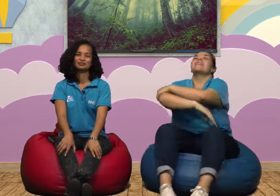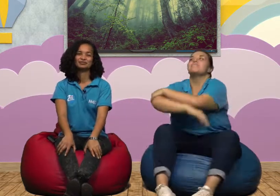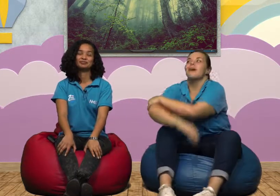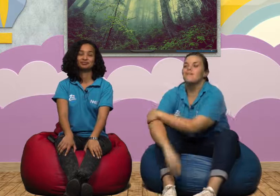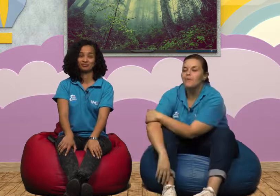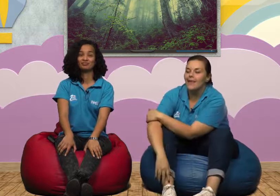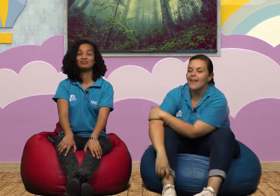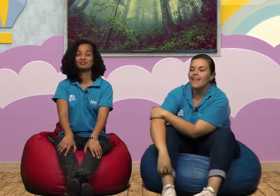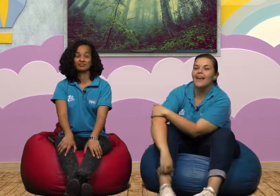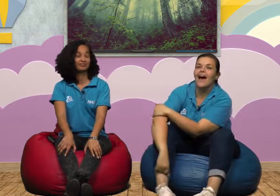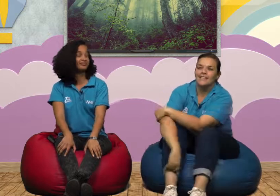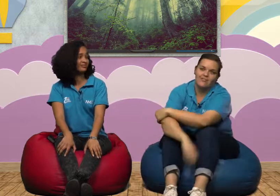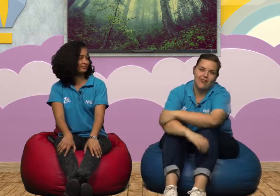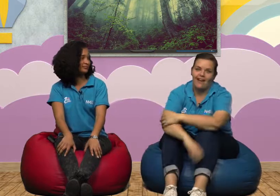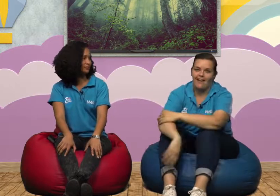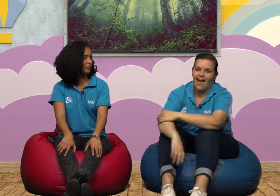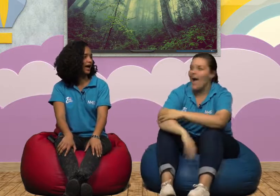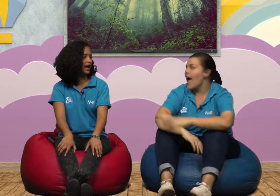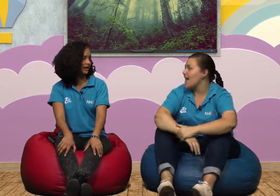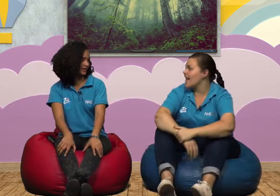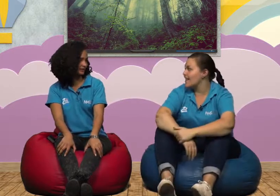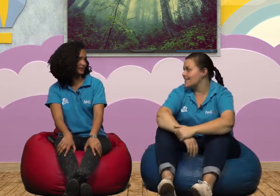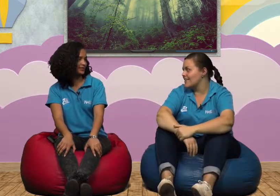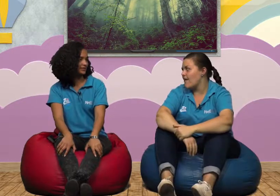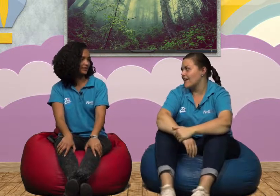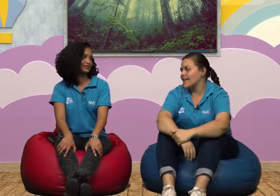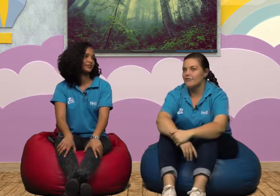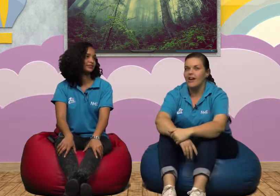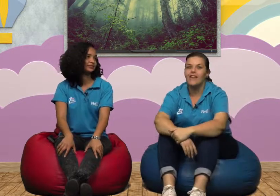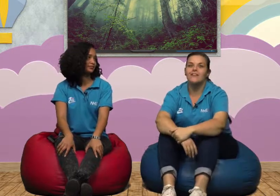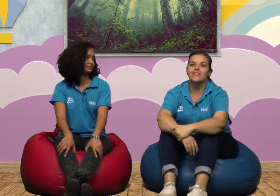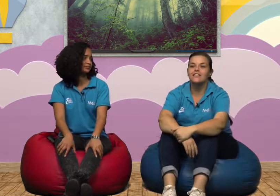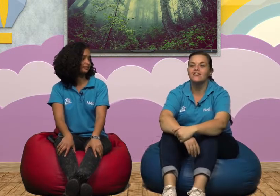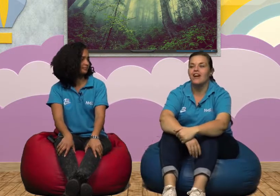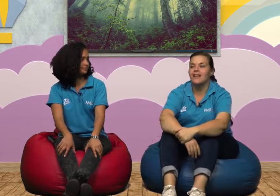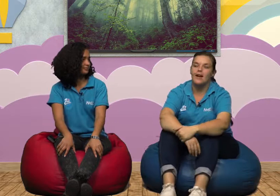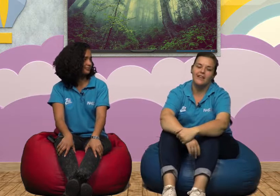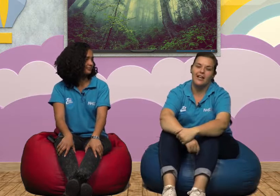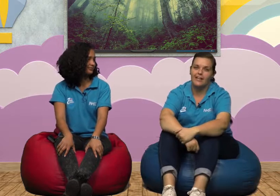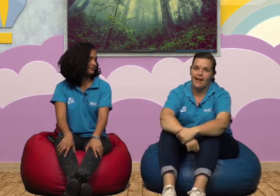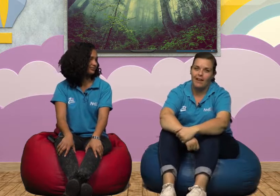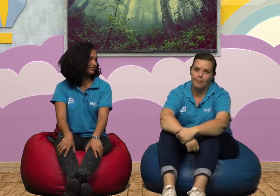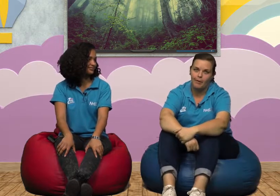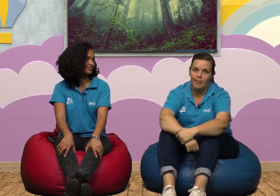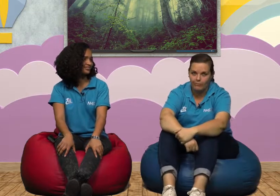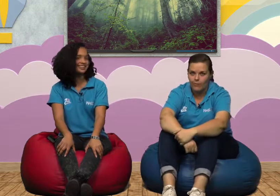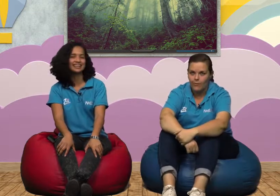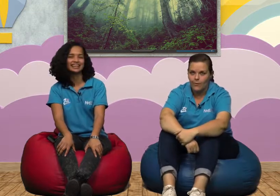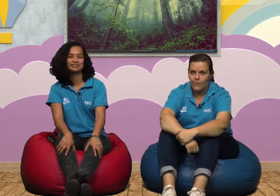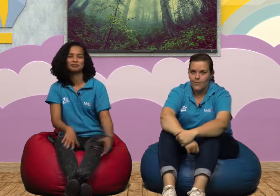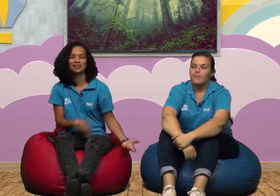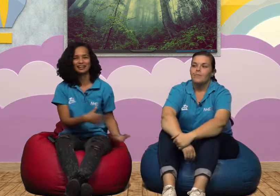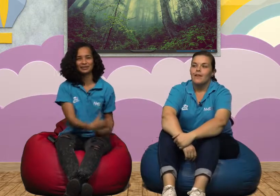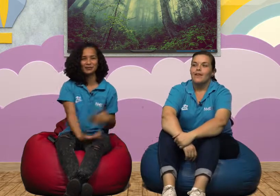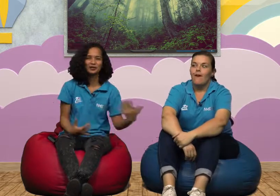I think mine would be the ice dragon. I like the idea of an ice dragon, and then Jeannie's dragon and my dragon can have an epic battle. Yes,